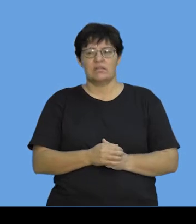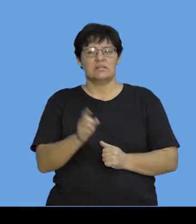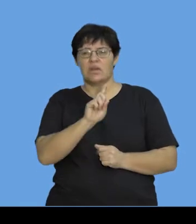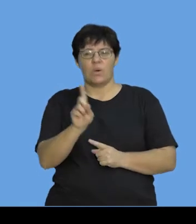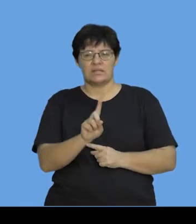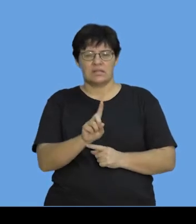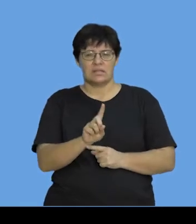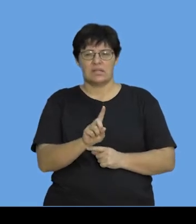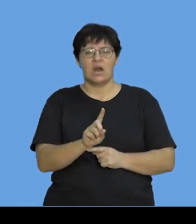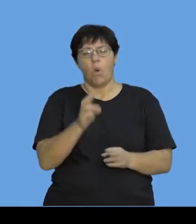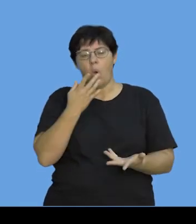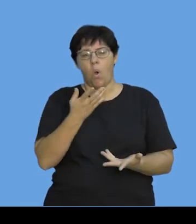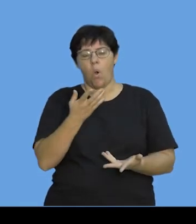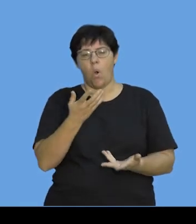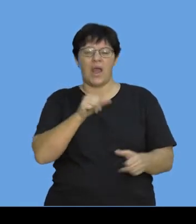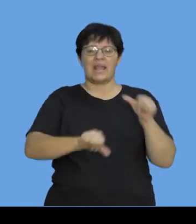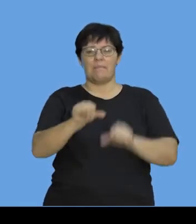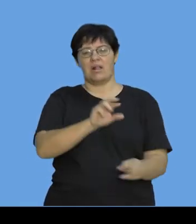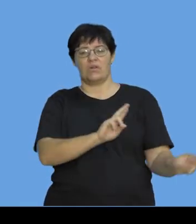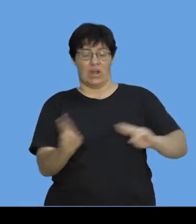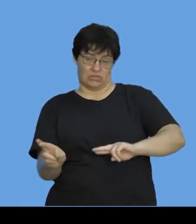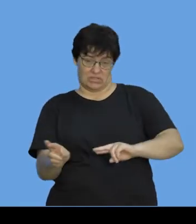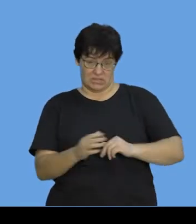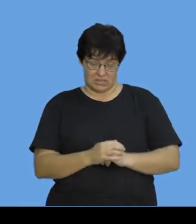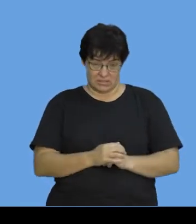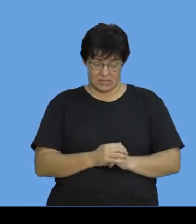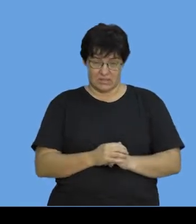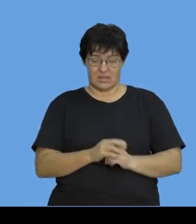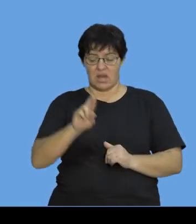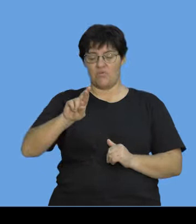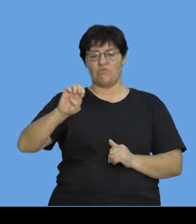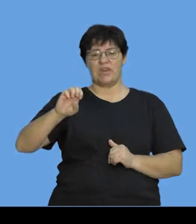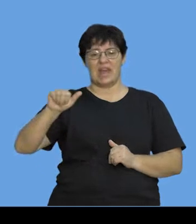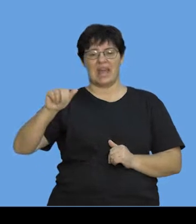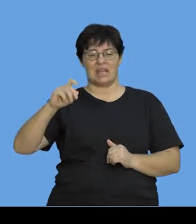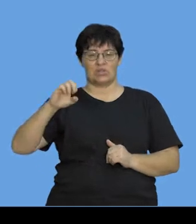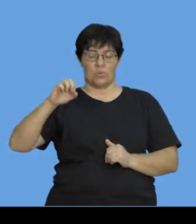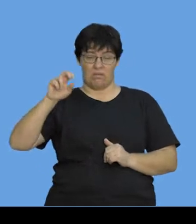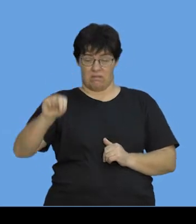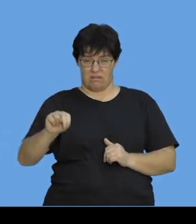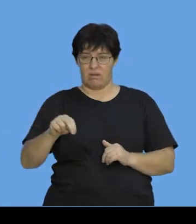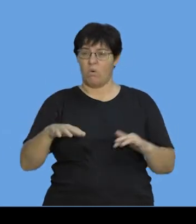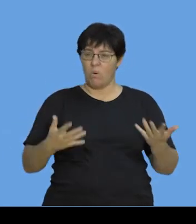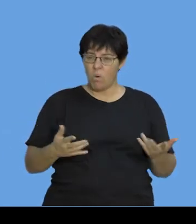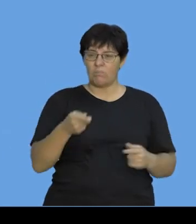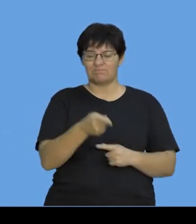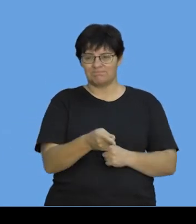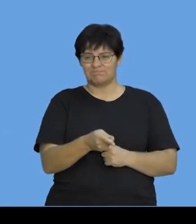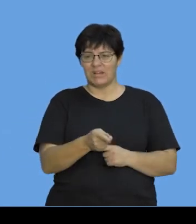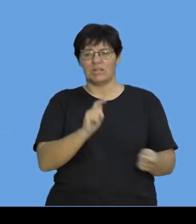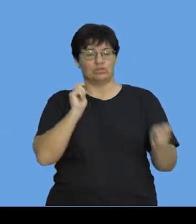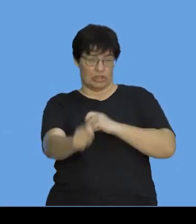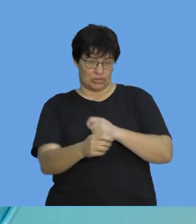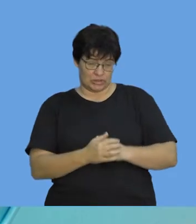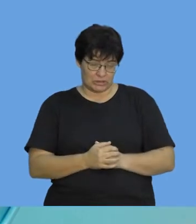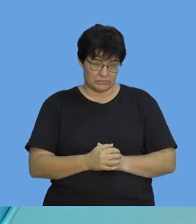reaction. Okay, so a chemical reaction actually represents a chemical change or a reaction. So what I've indicated also in